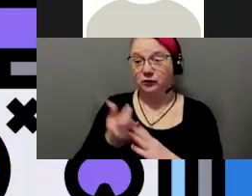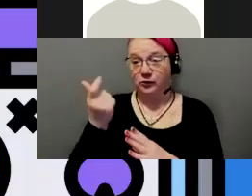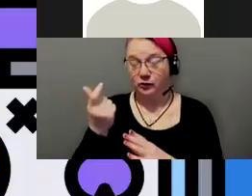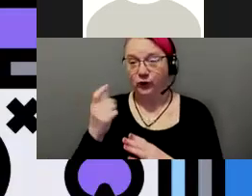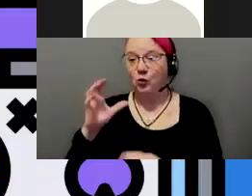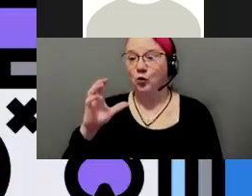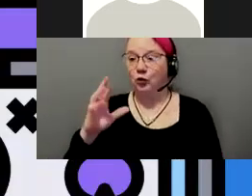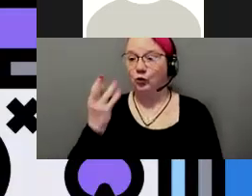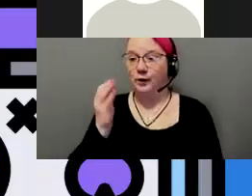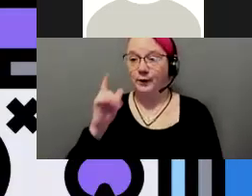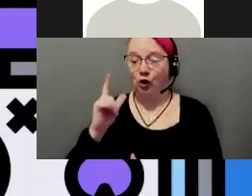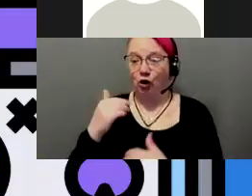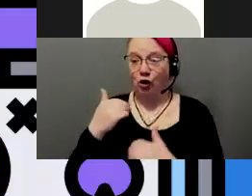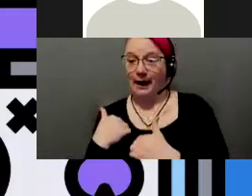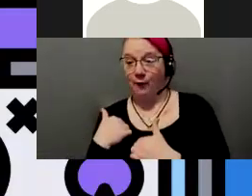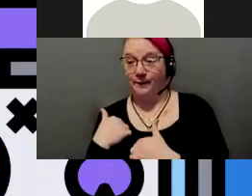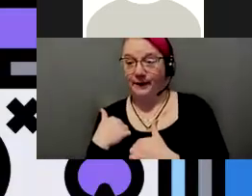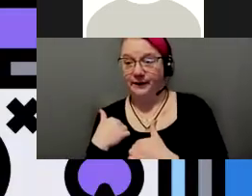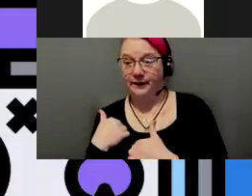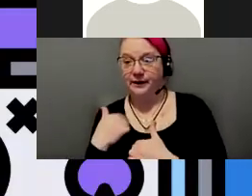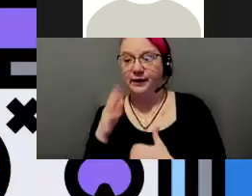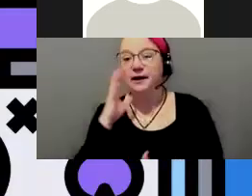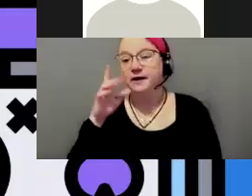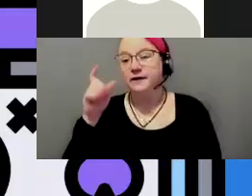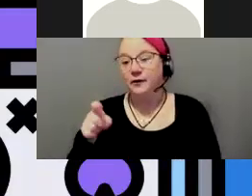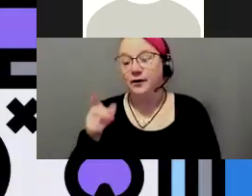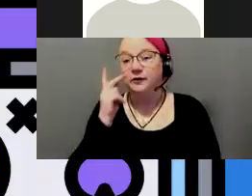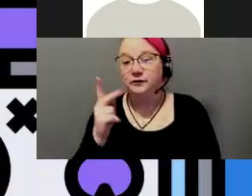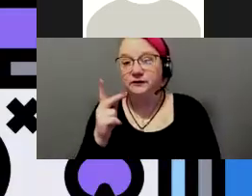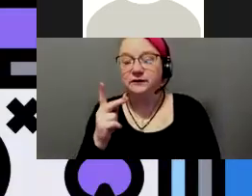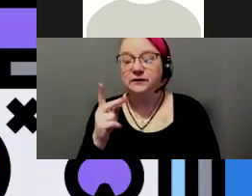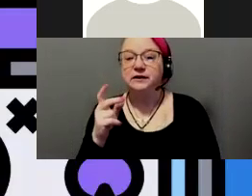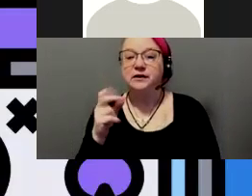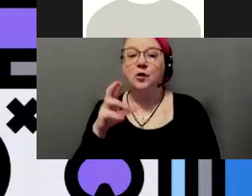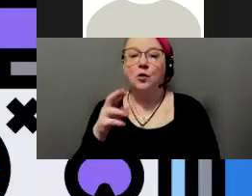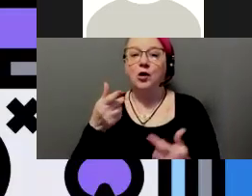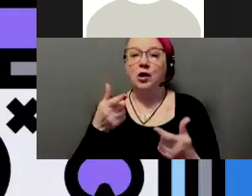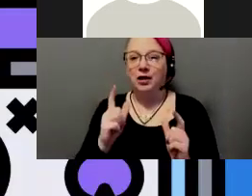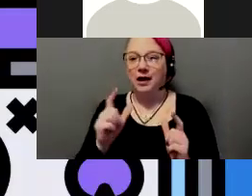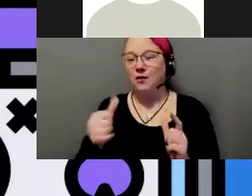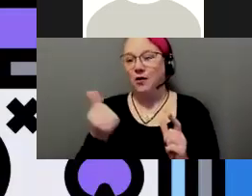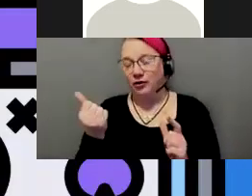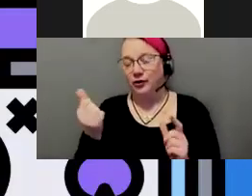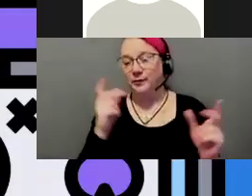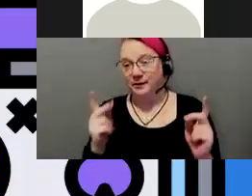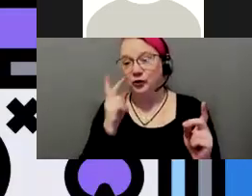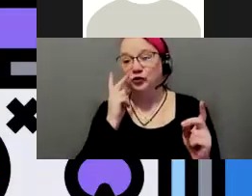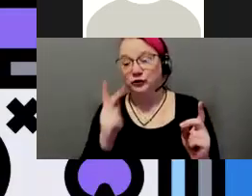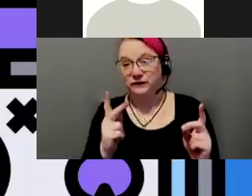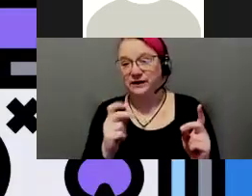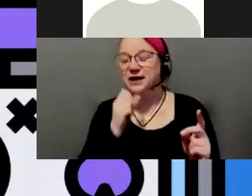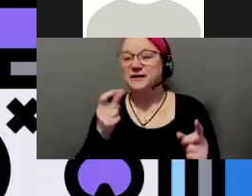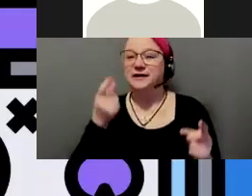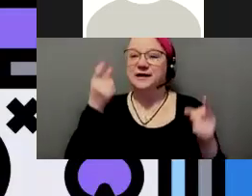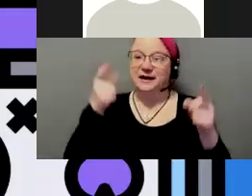accountability from their perpetrator, they will need to see or allow others to see the